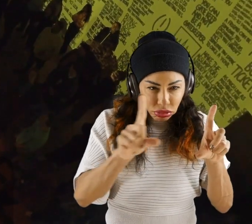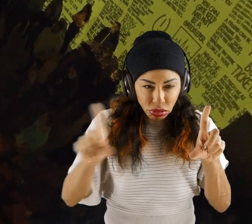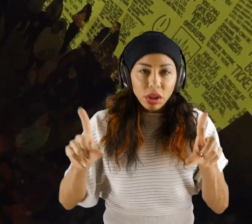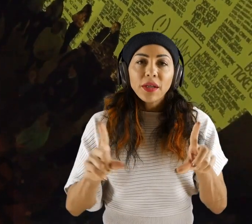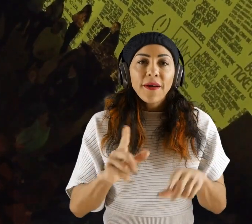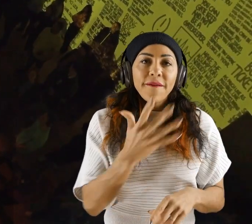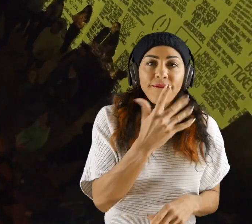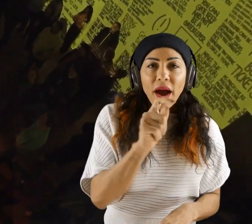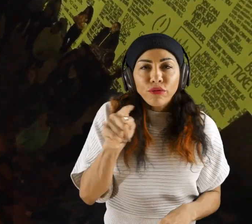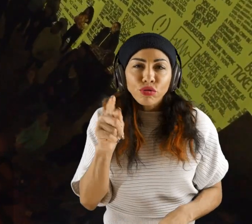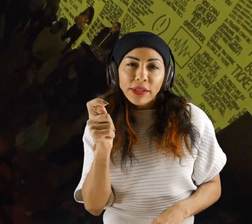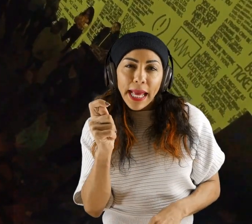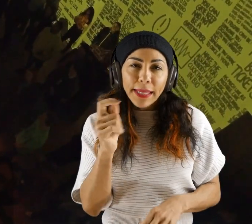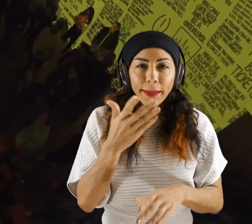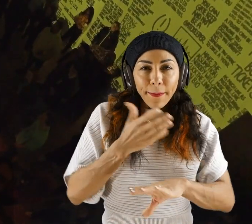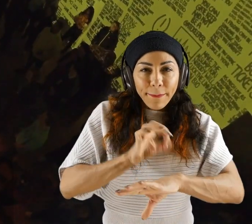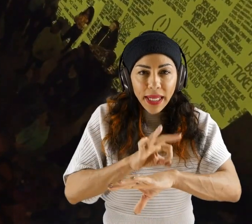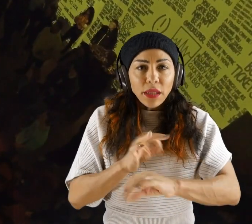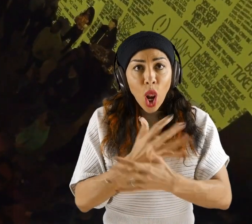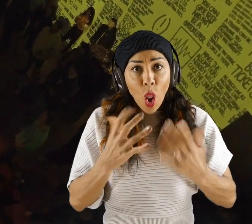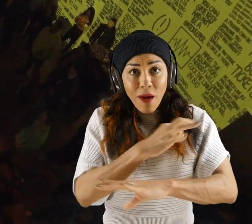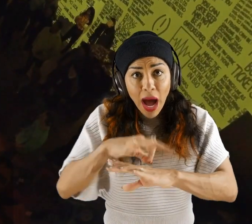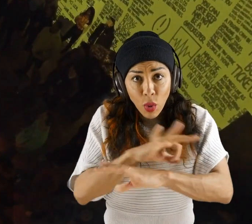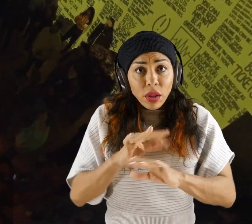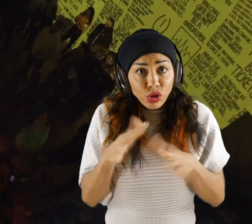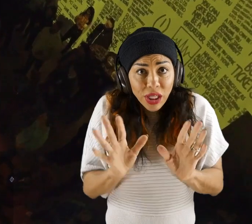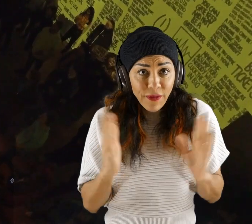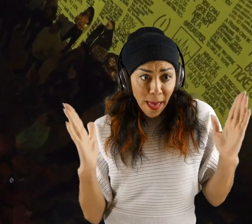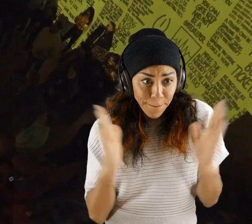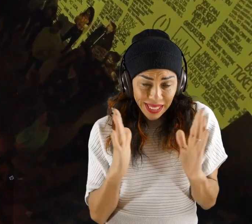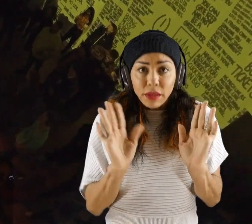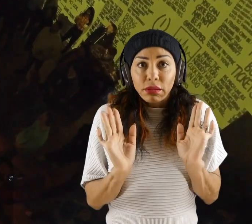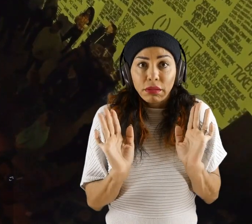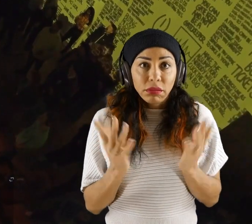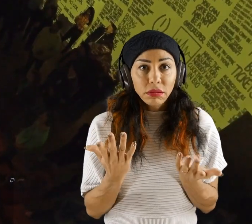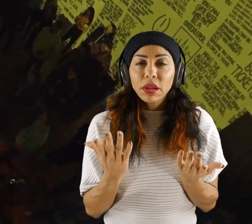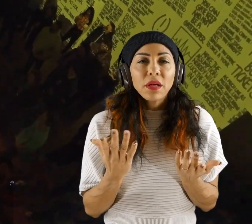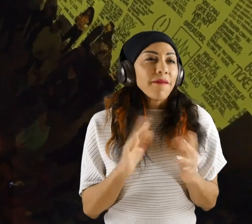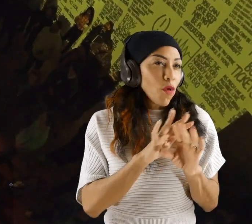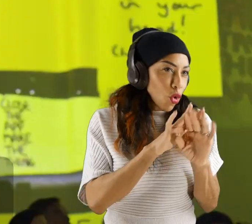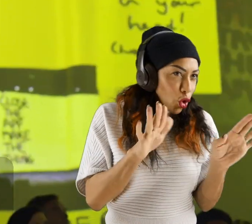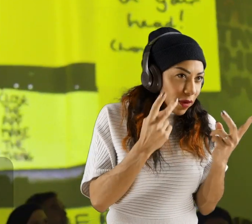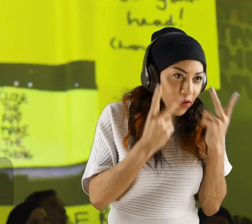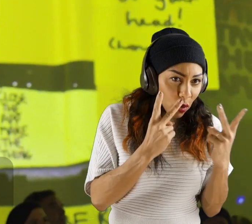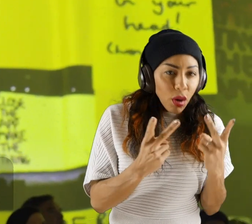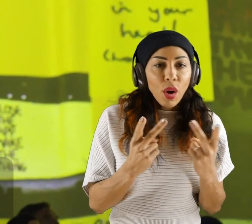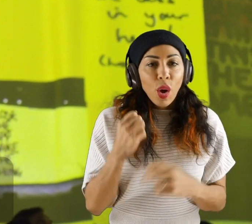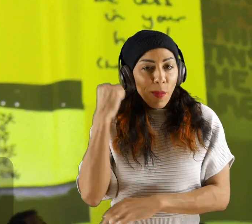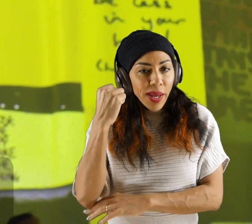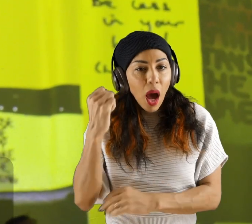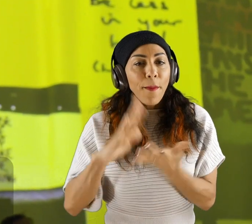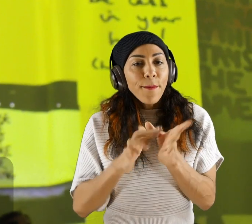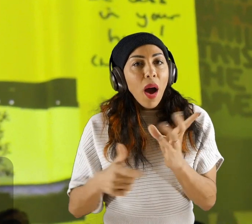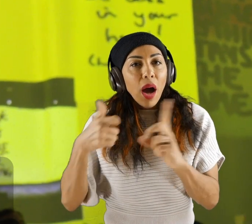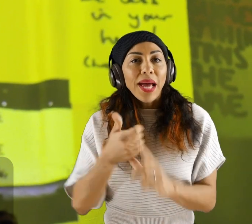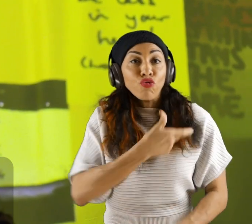So there's a lot of hours just for those bits from, I guess, non-visual people. So big up Mark again, Roti. Do what you would do if